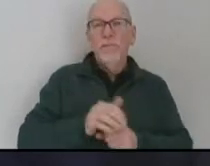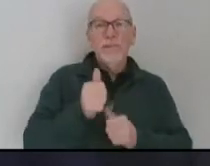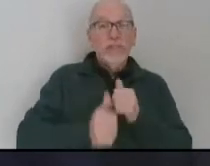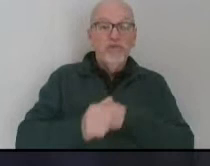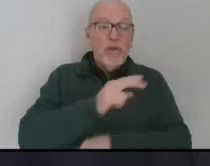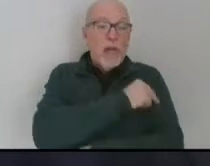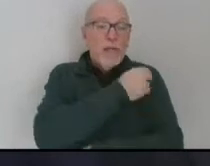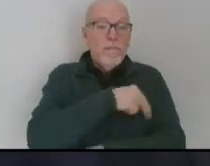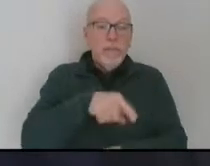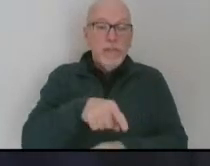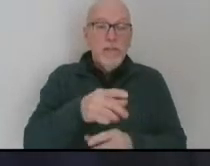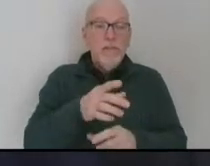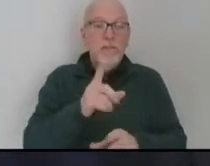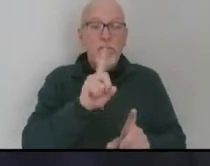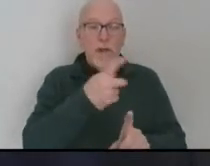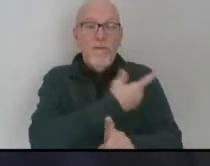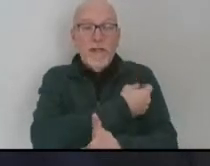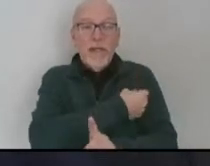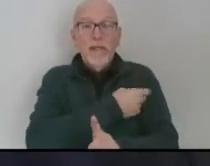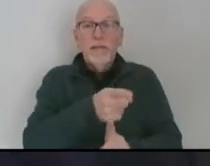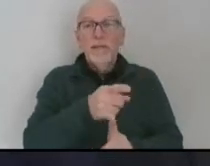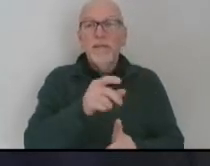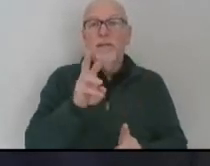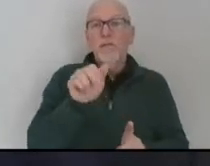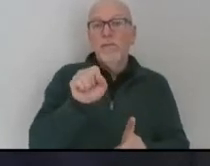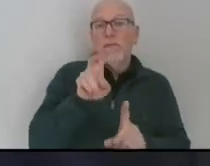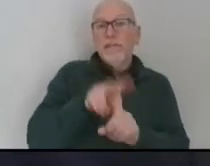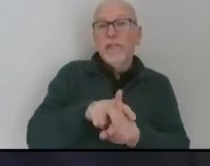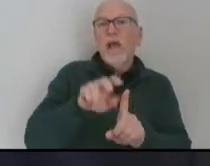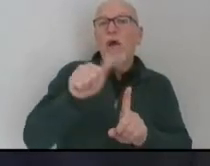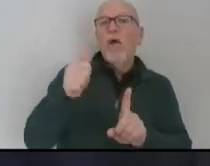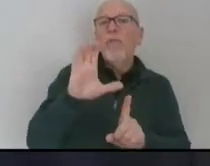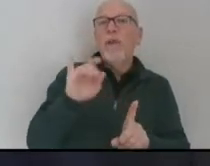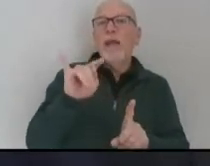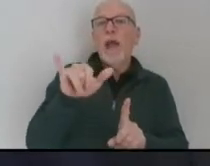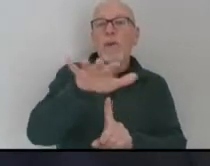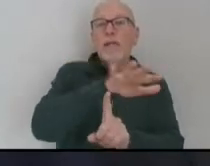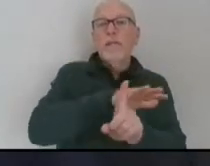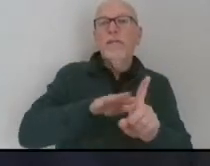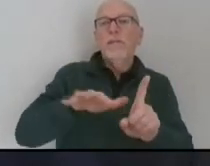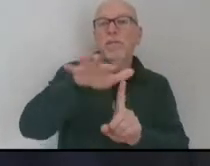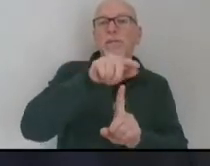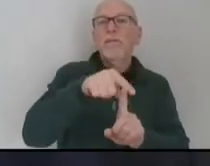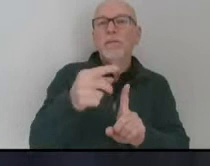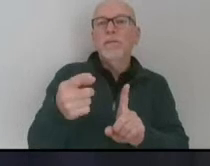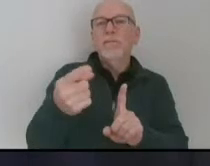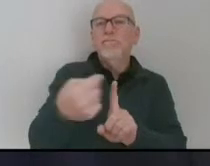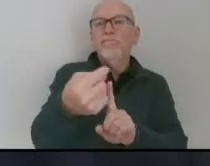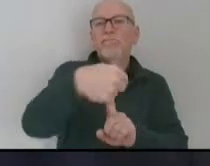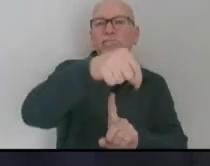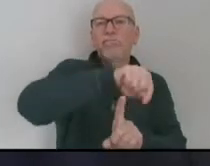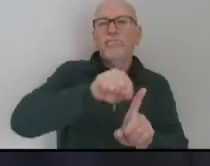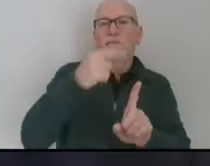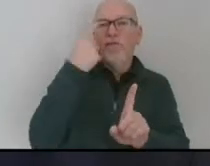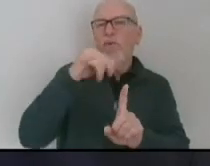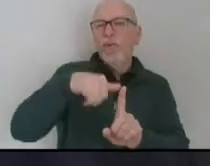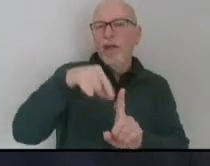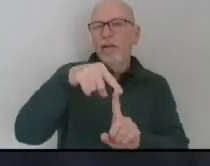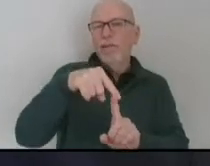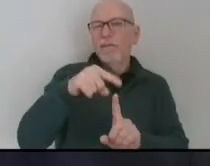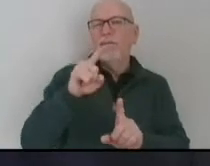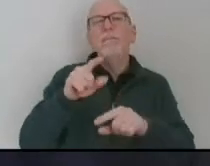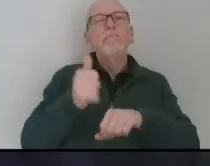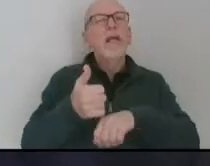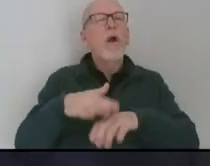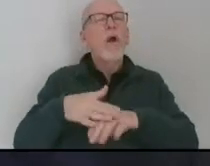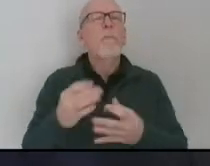who was vaccinating was actually assigned other counties around them to be responsible for vaccinations, and so that was based on population.